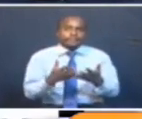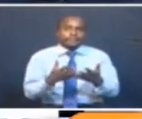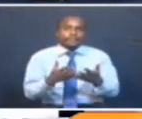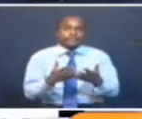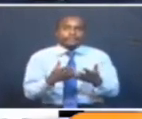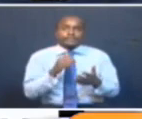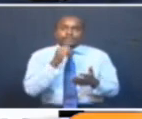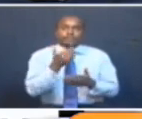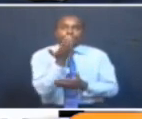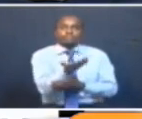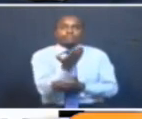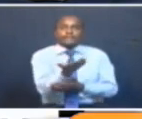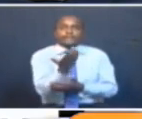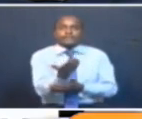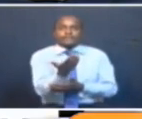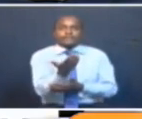this. This.